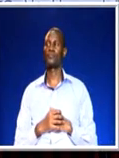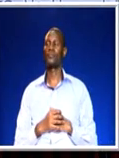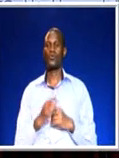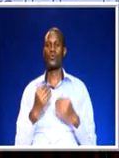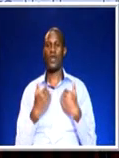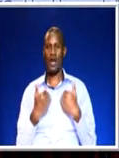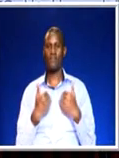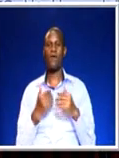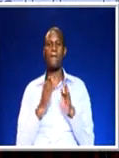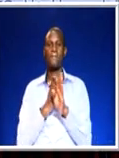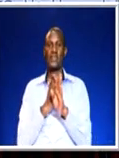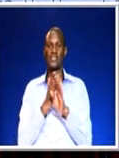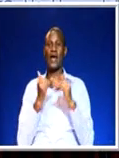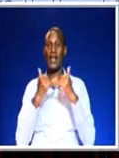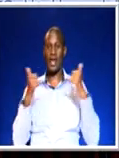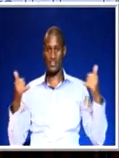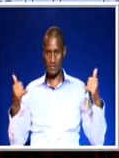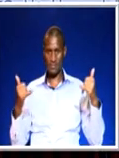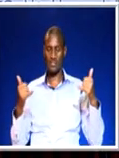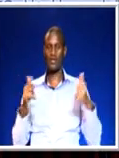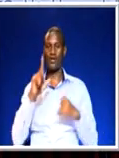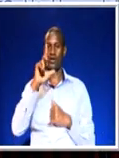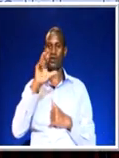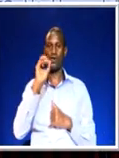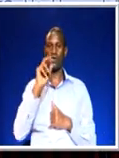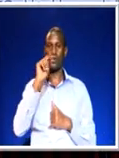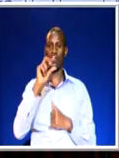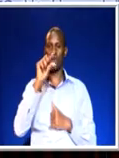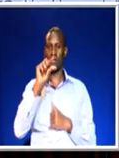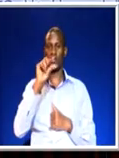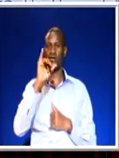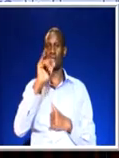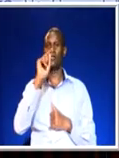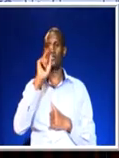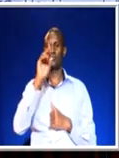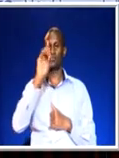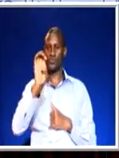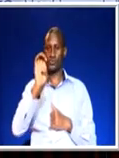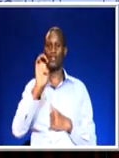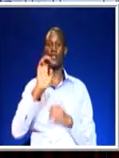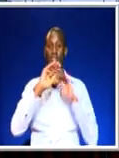We have major lines of longitudes in the world.